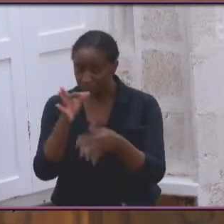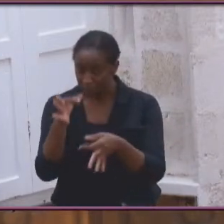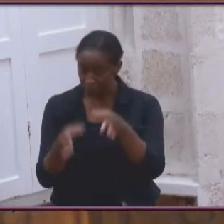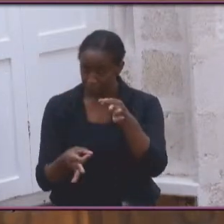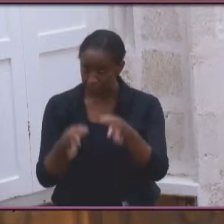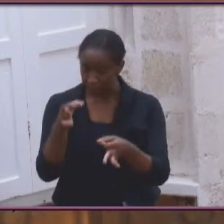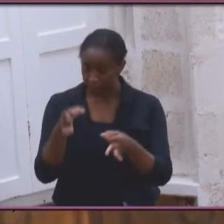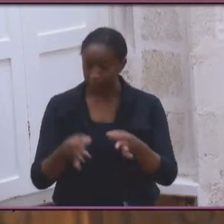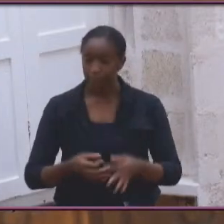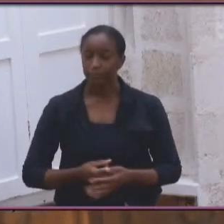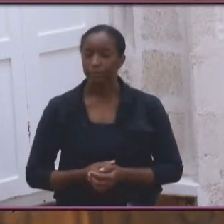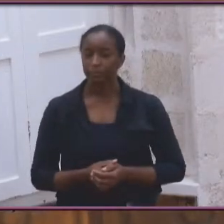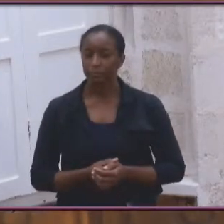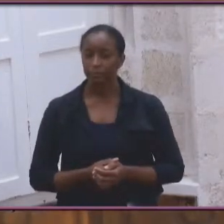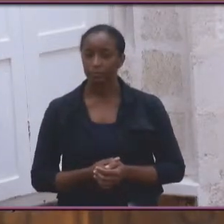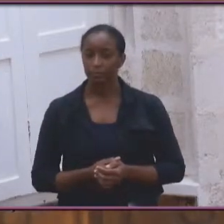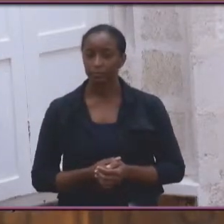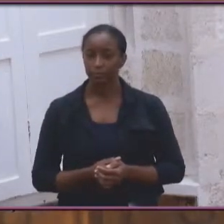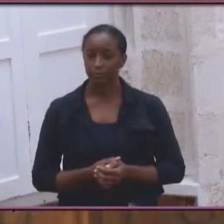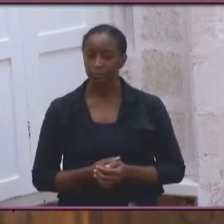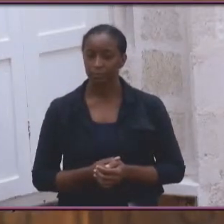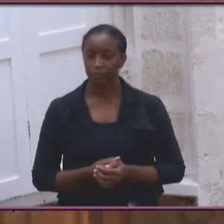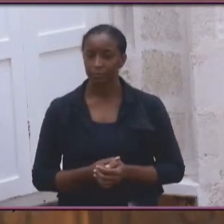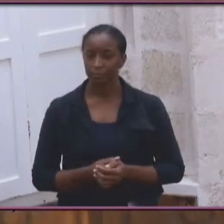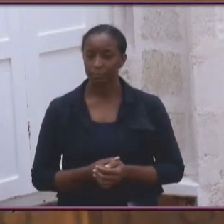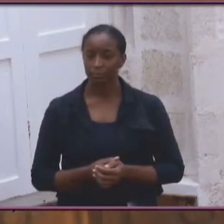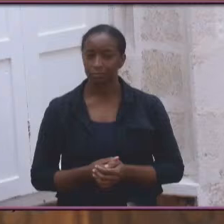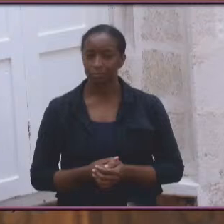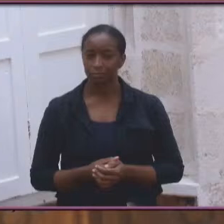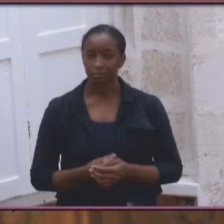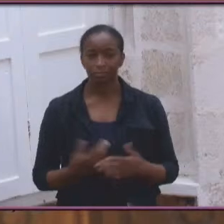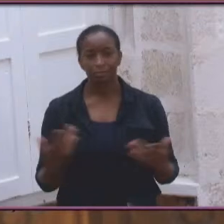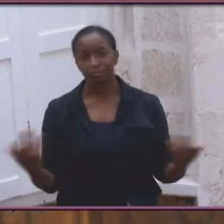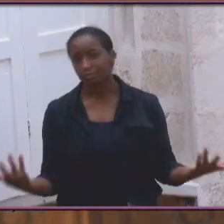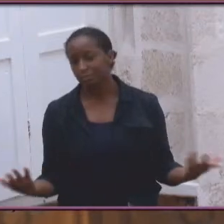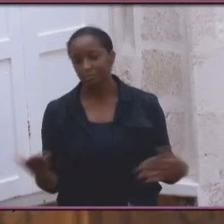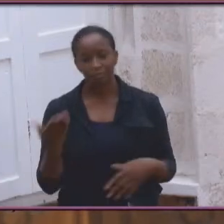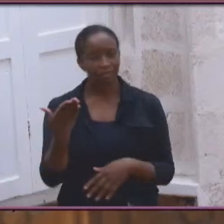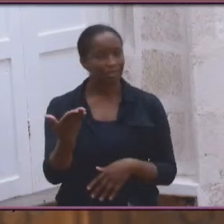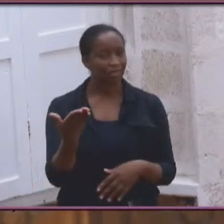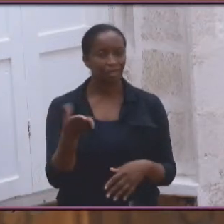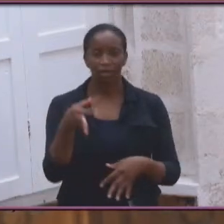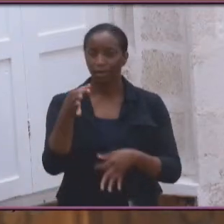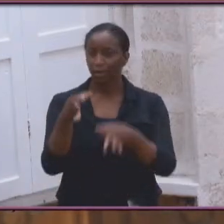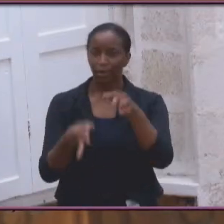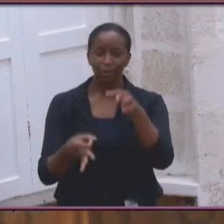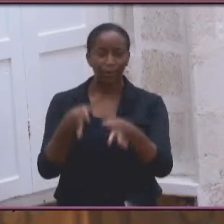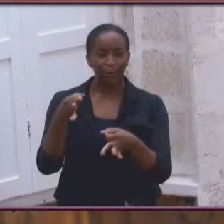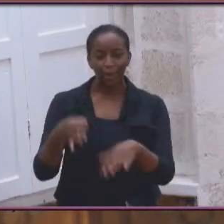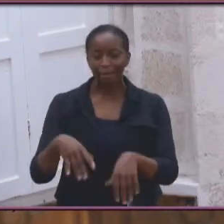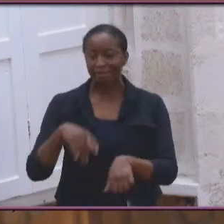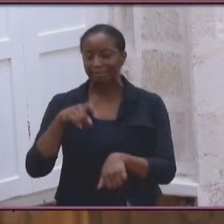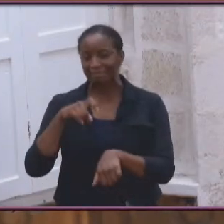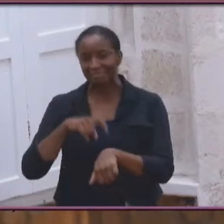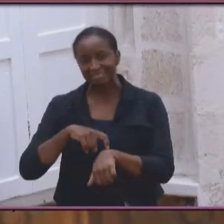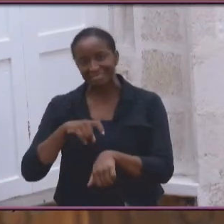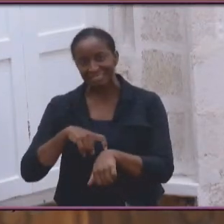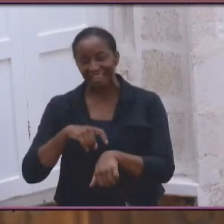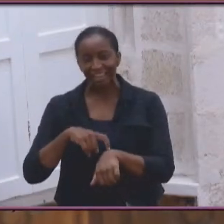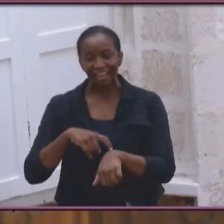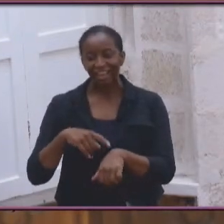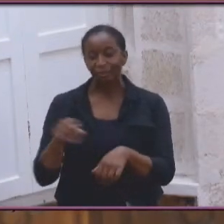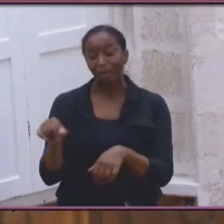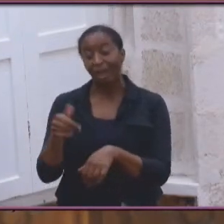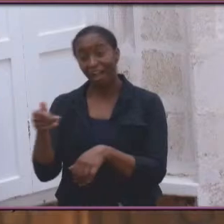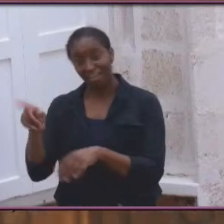And you could well appreciate that it takes up a lot of time going to the magistrate's court. Person's not ready, the defendant's